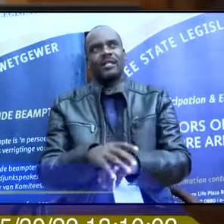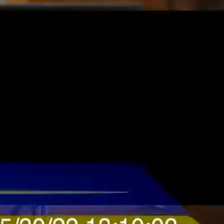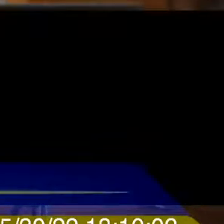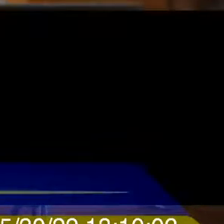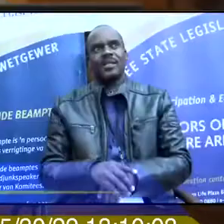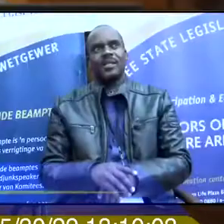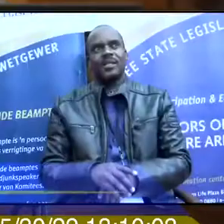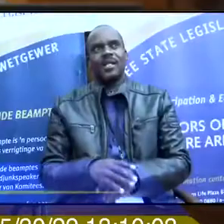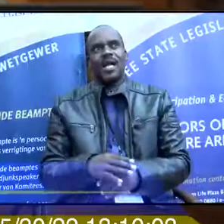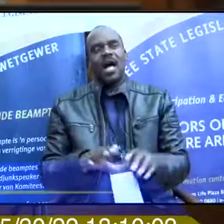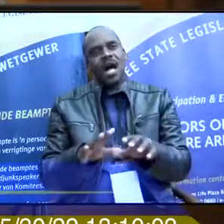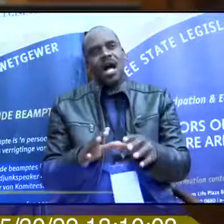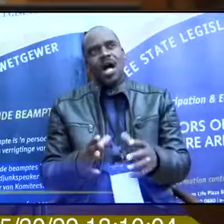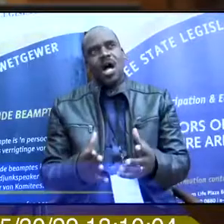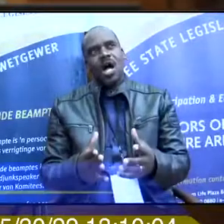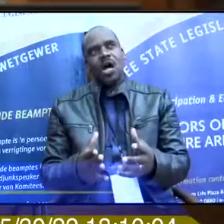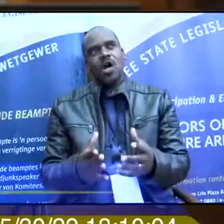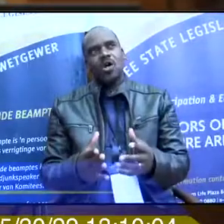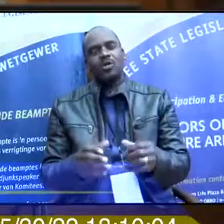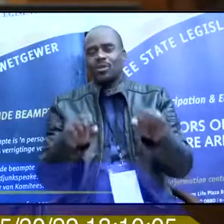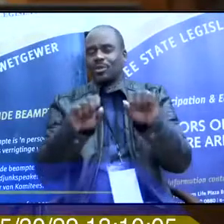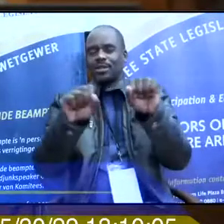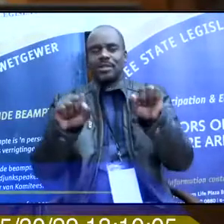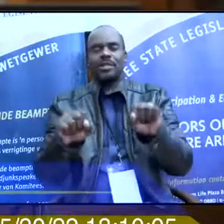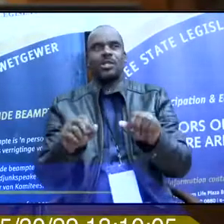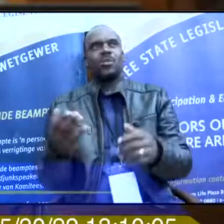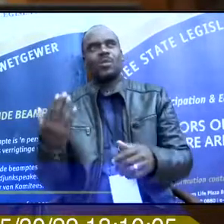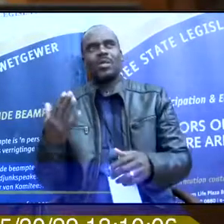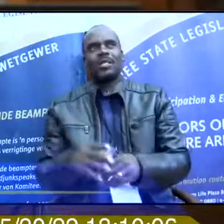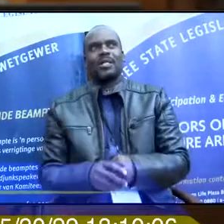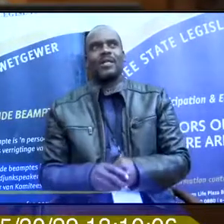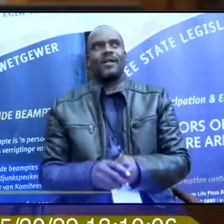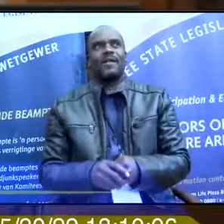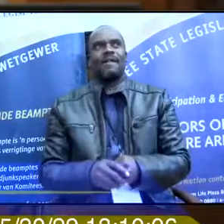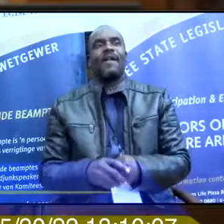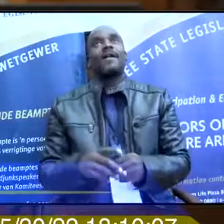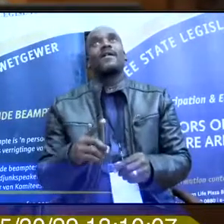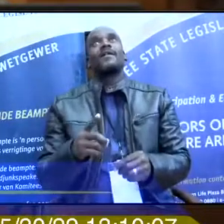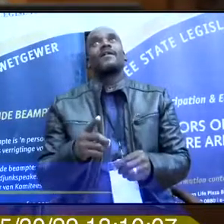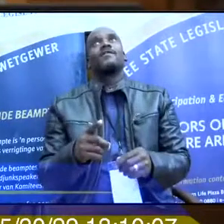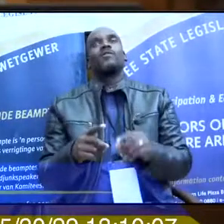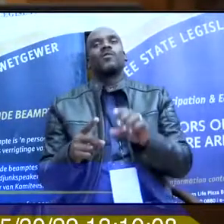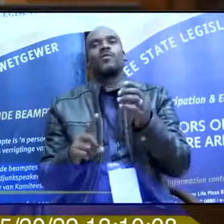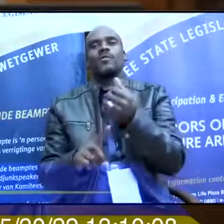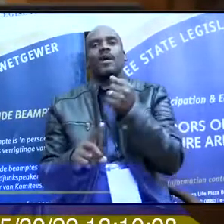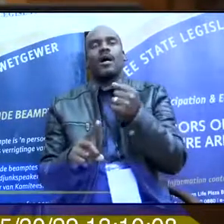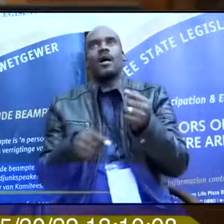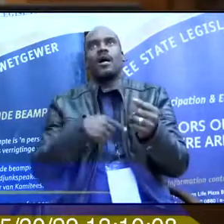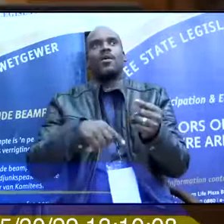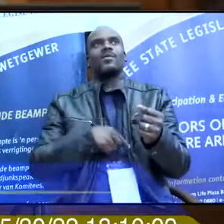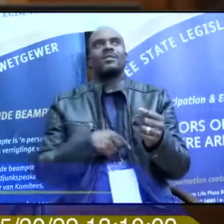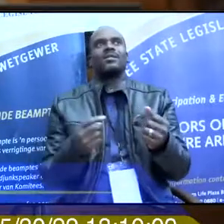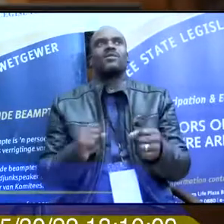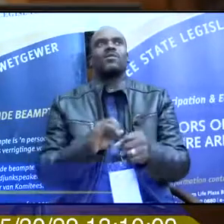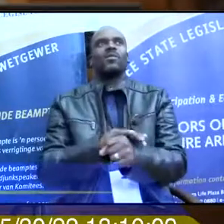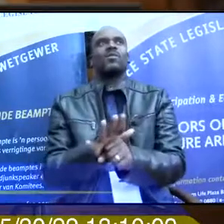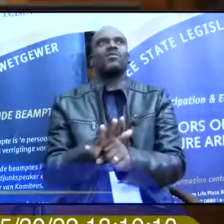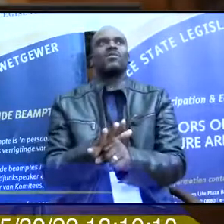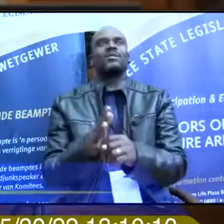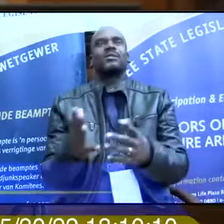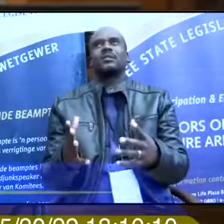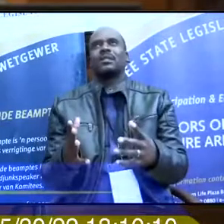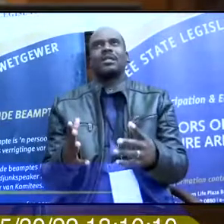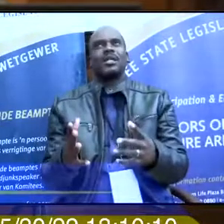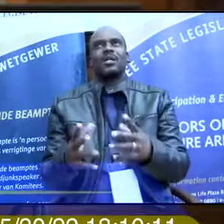motivate how weak our health system was found ourselves opening corporate words in basements of hospitals